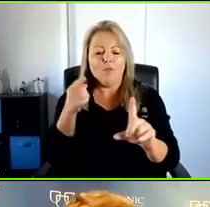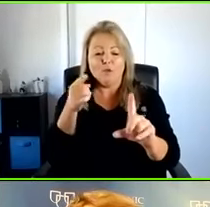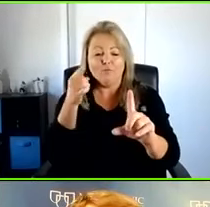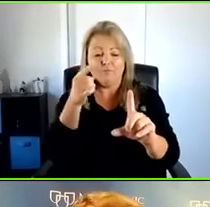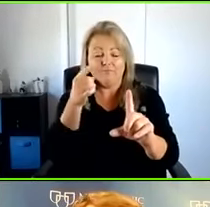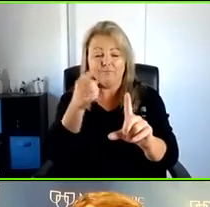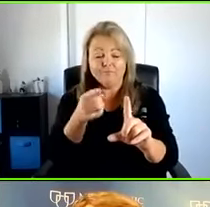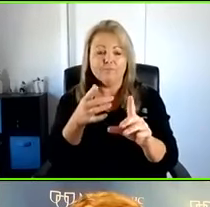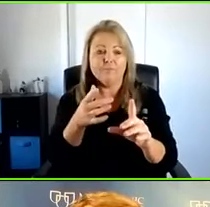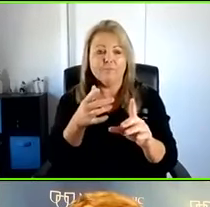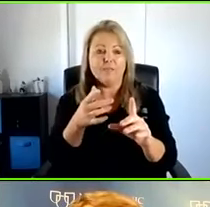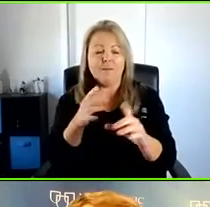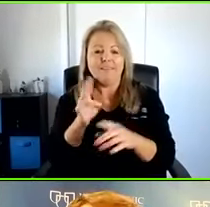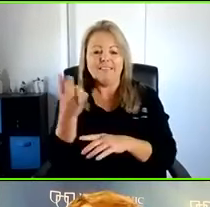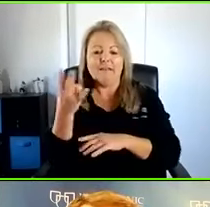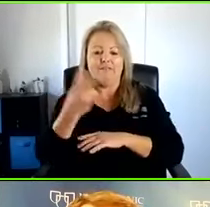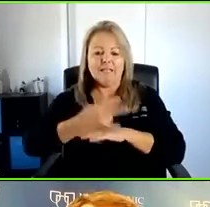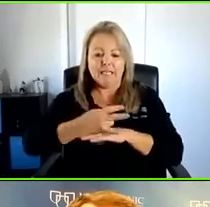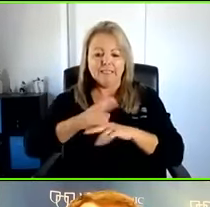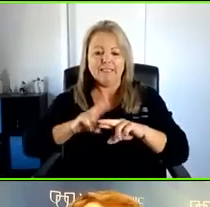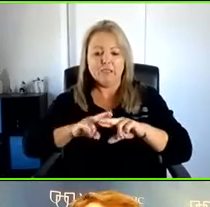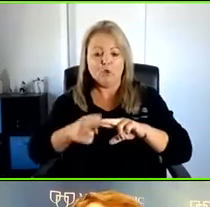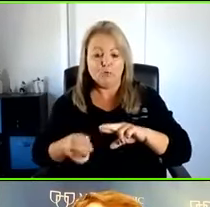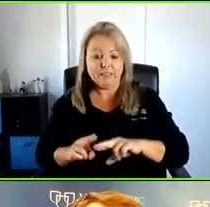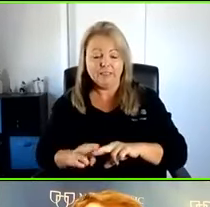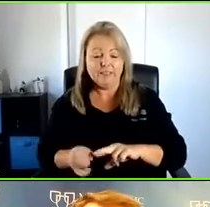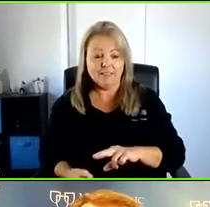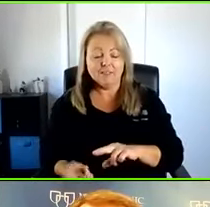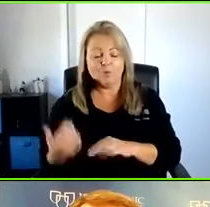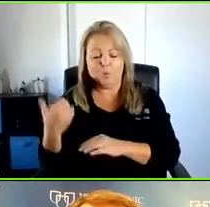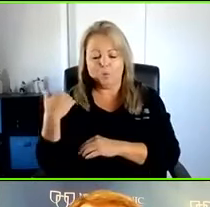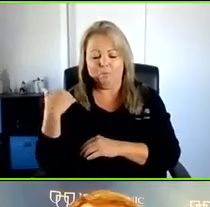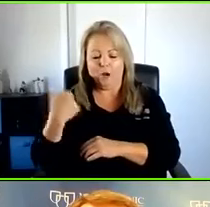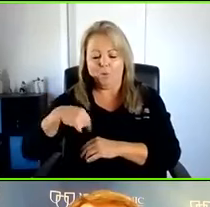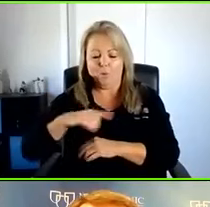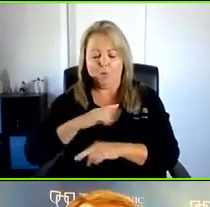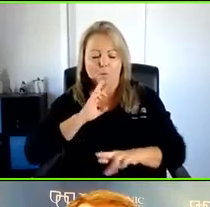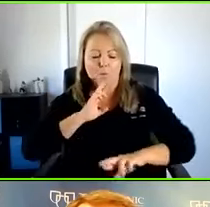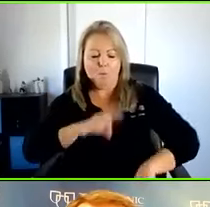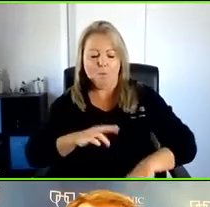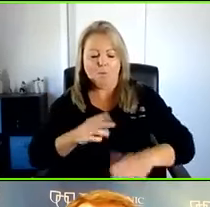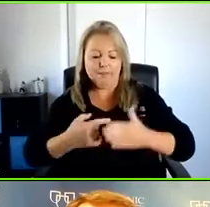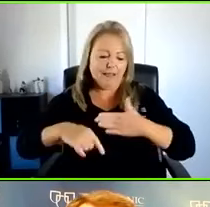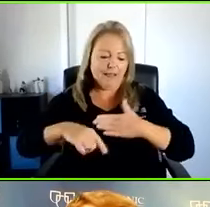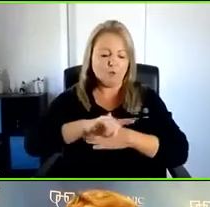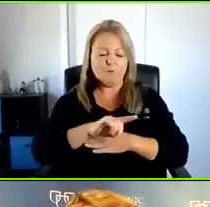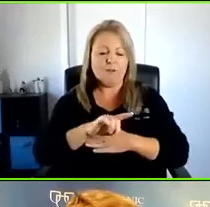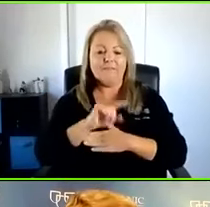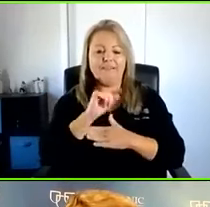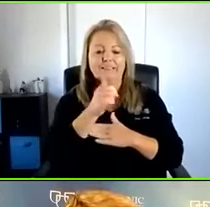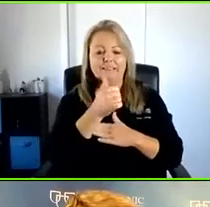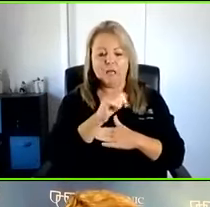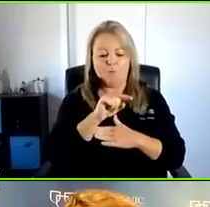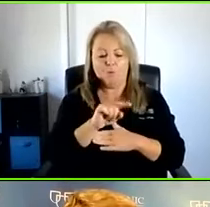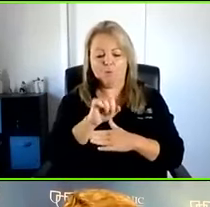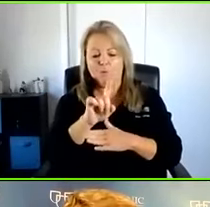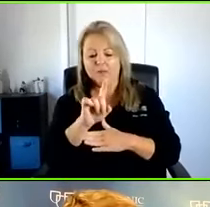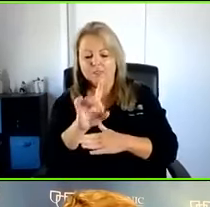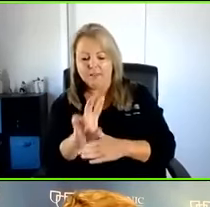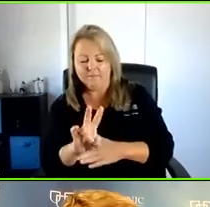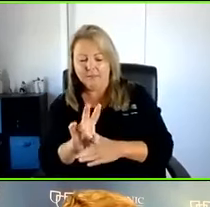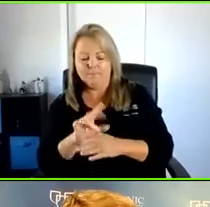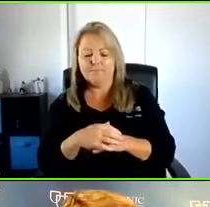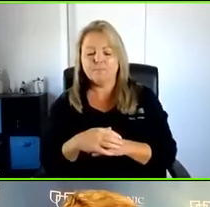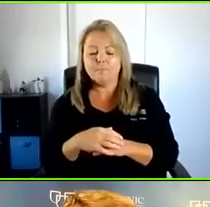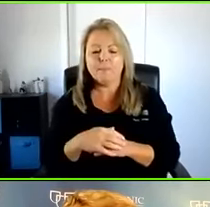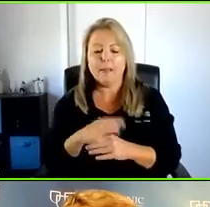7 days is decreasing. Just as a reminder, what we reported last week was a case rate of 10.17.